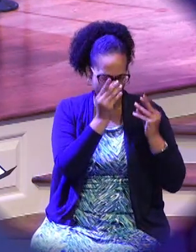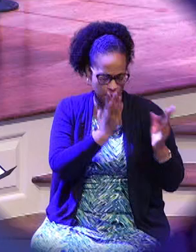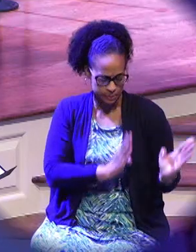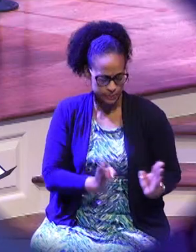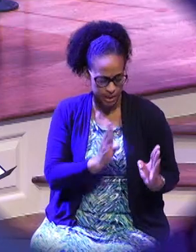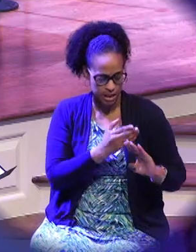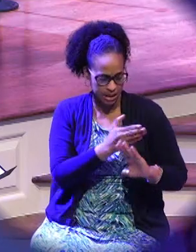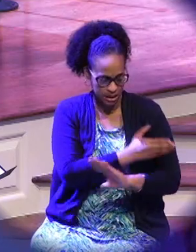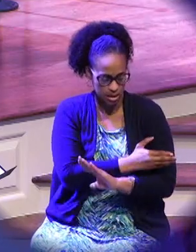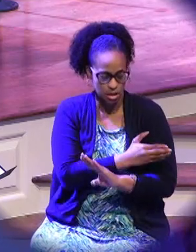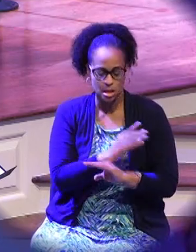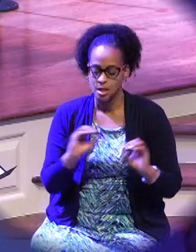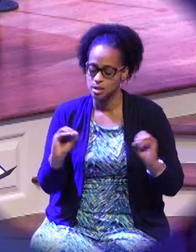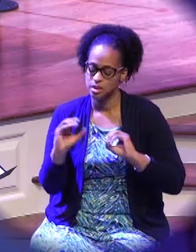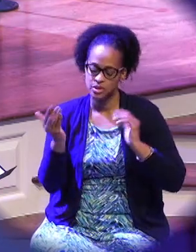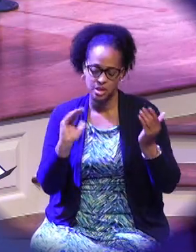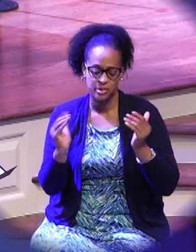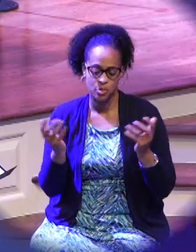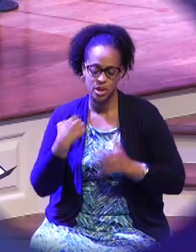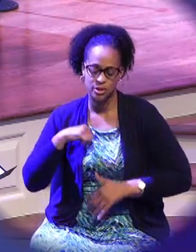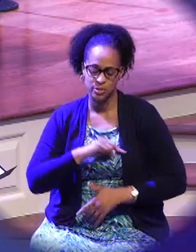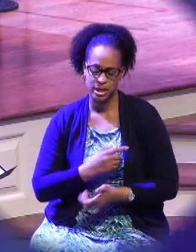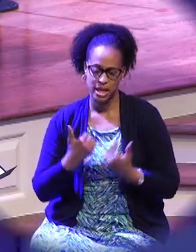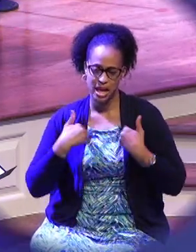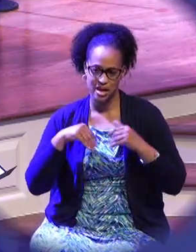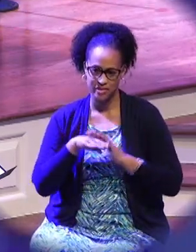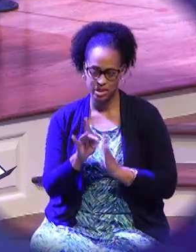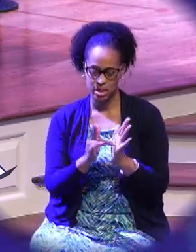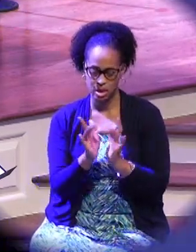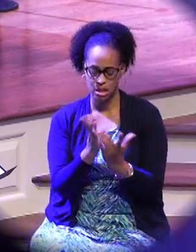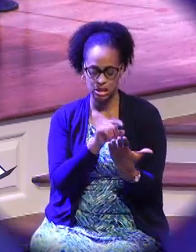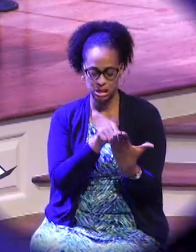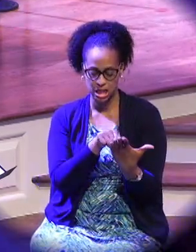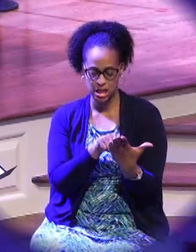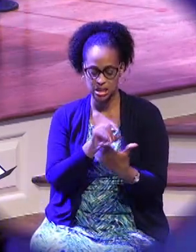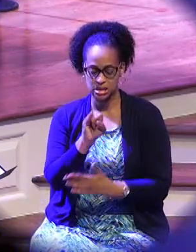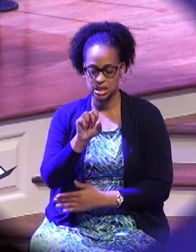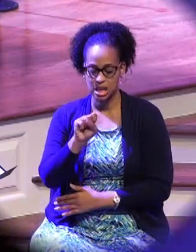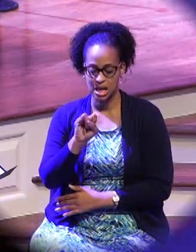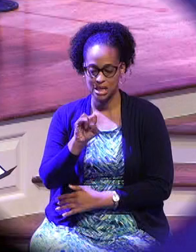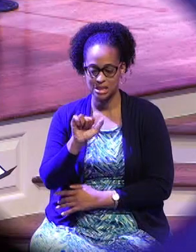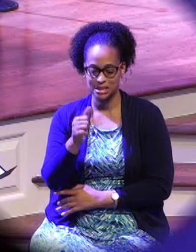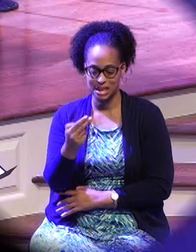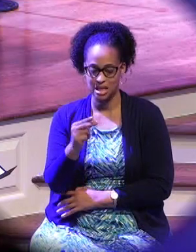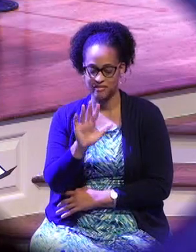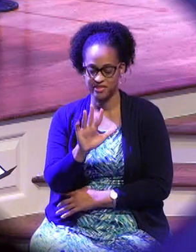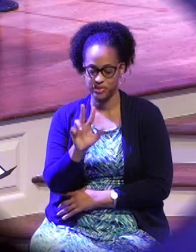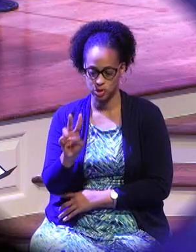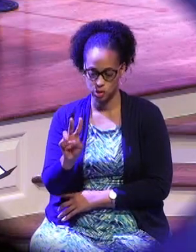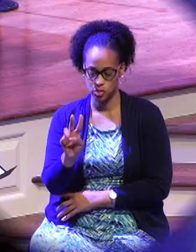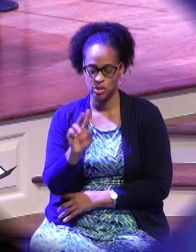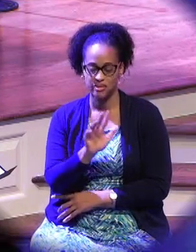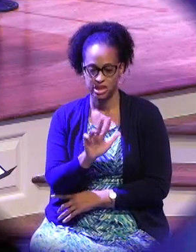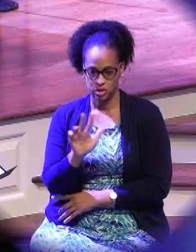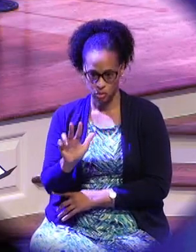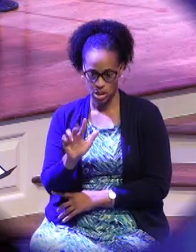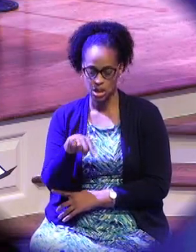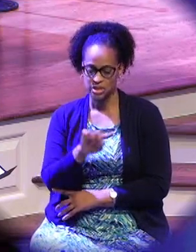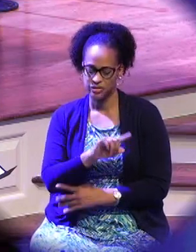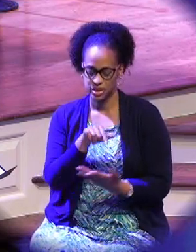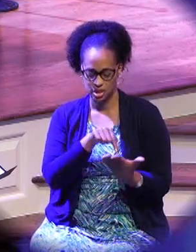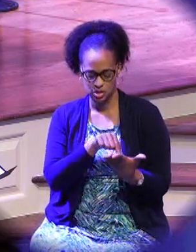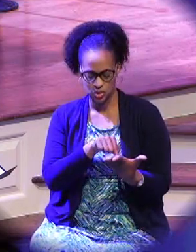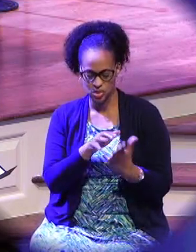course, even that's nothing compared to what we have in our text today, Isaiah 52 and 53. Here, these